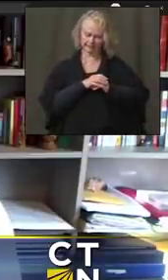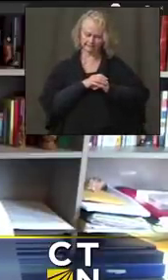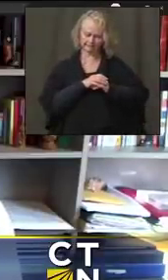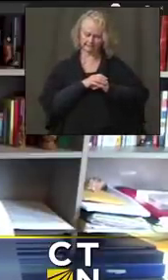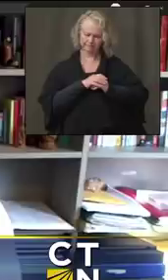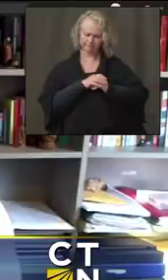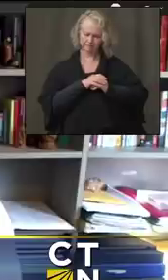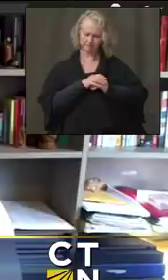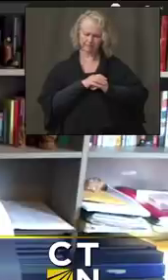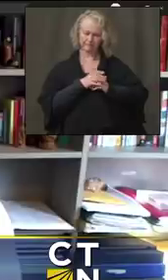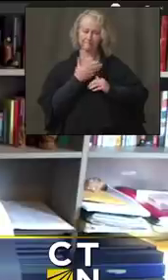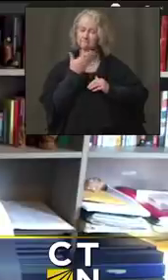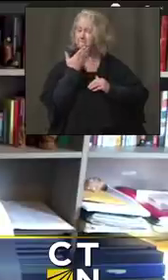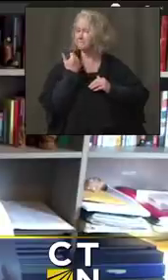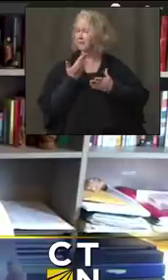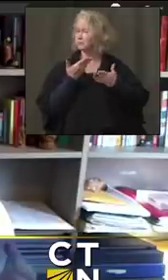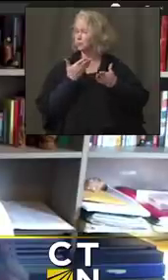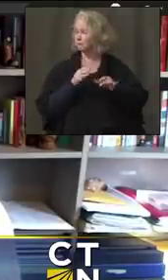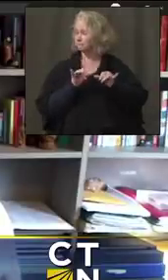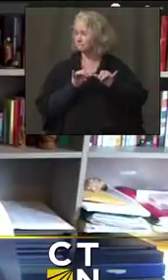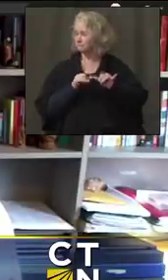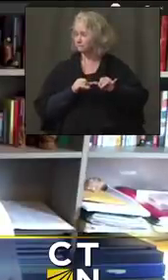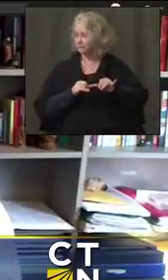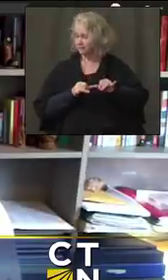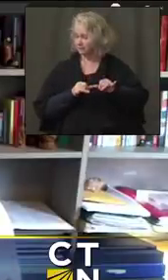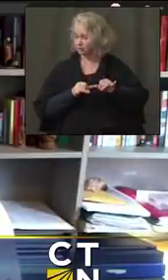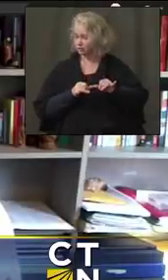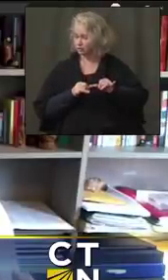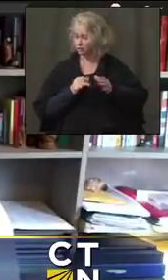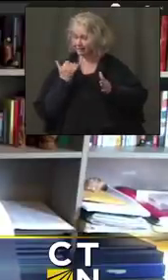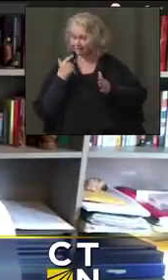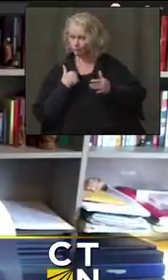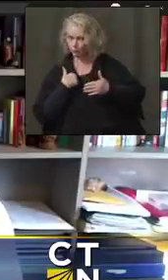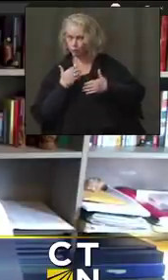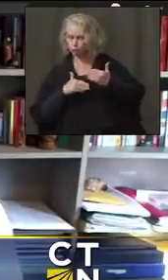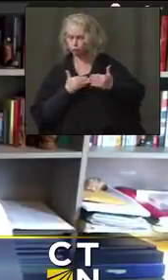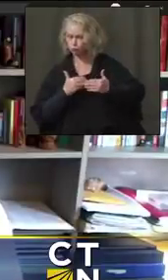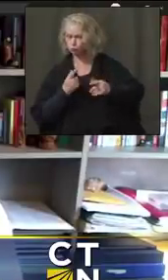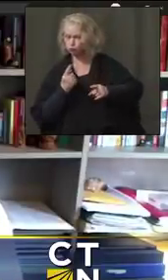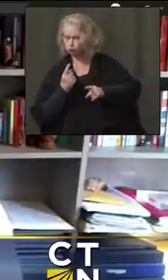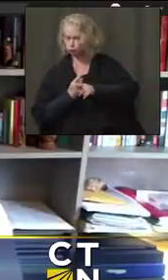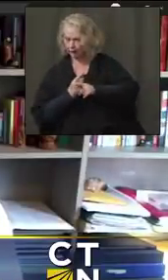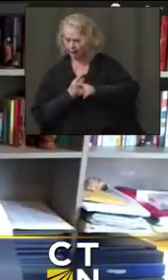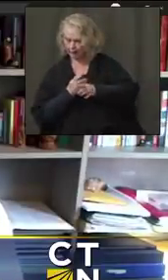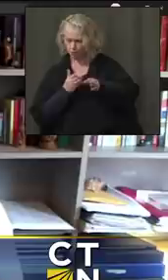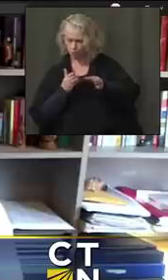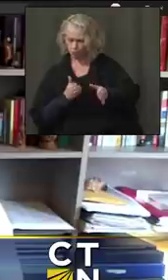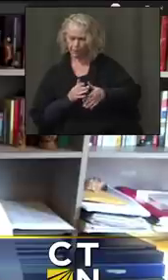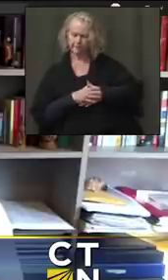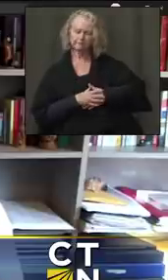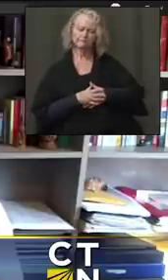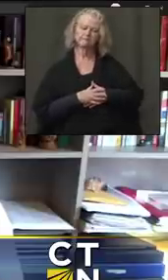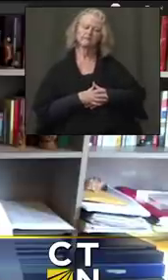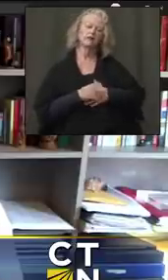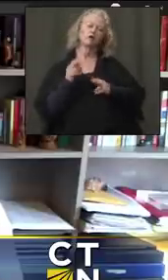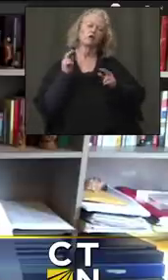Probably the best metric, for looking at we're going in the right directions is, as the governor had explained, is hospitalizations. One